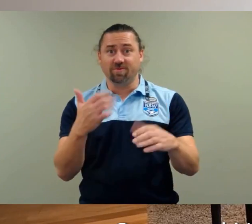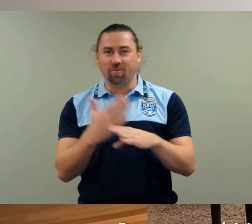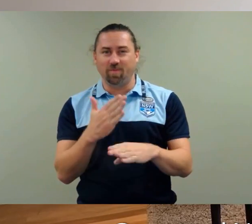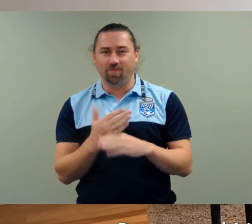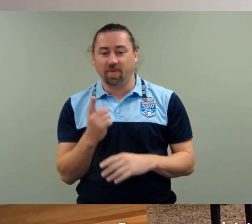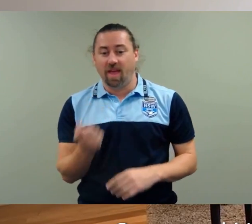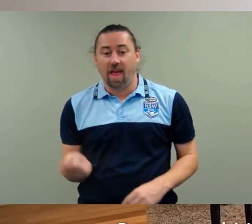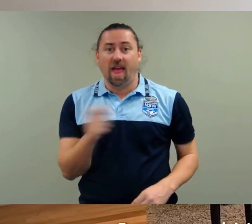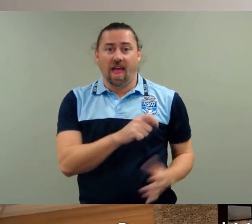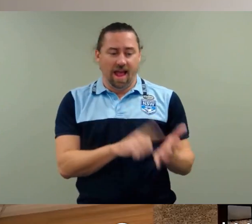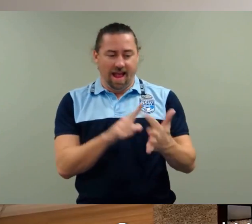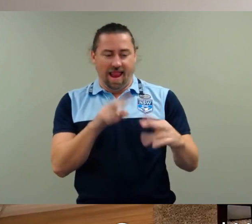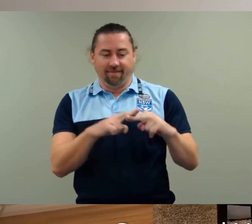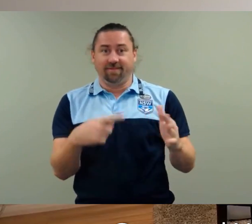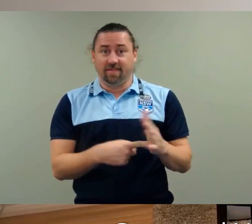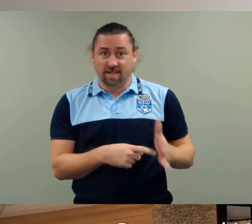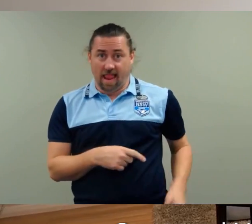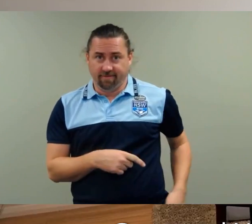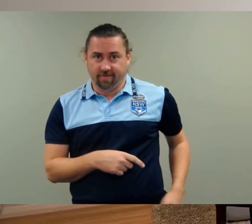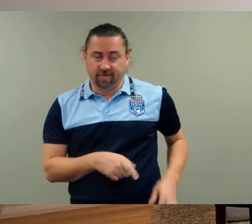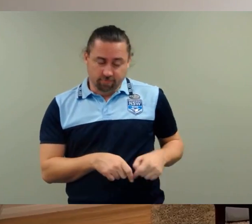Great work. Let's head over to our left side.